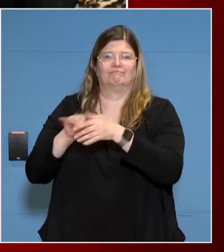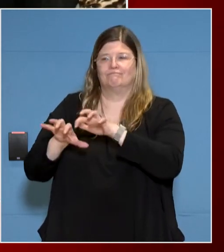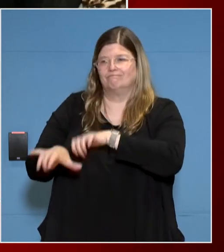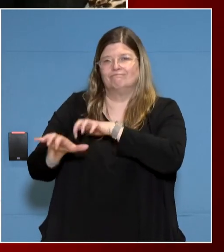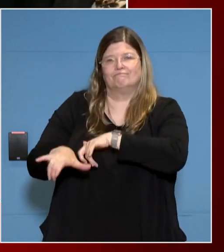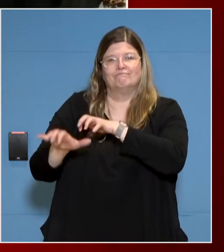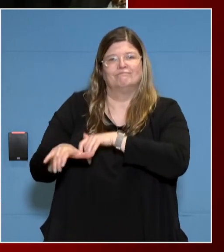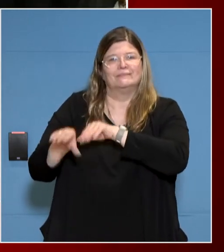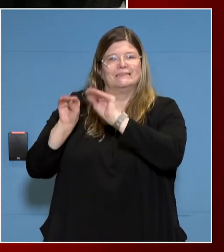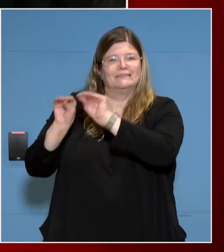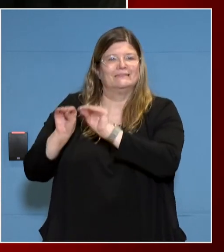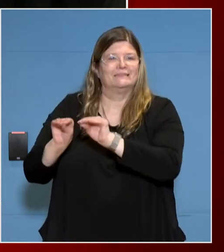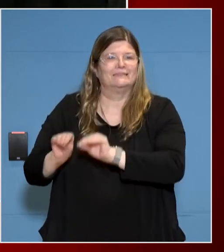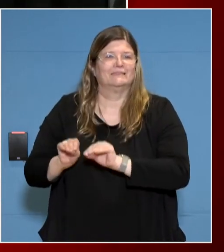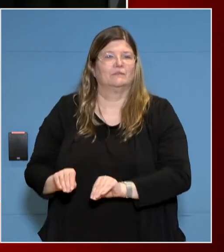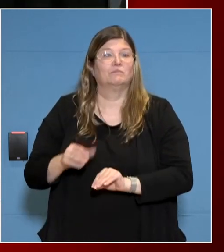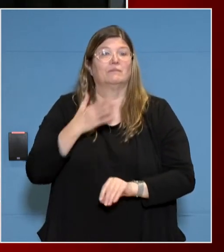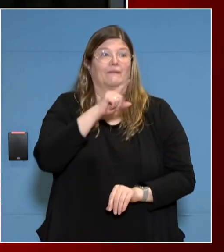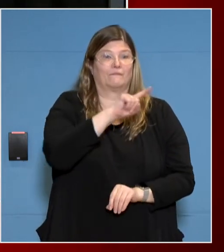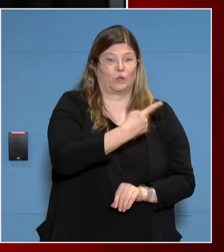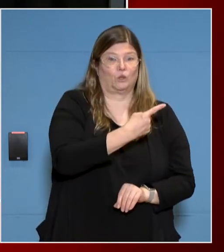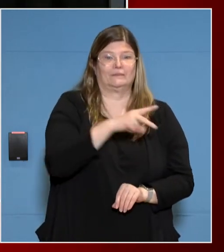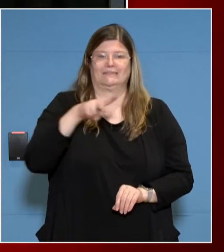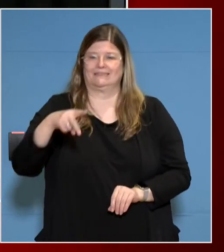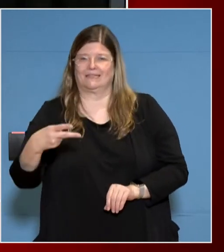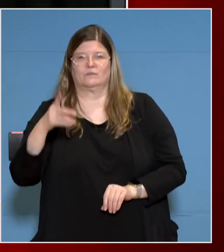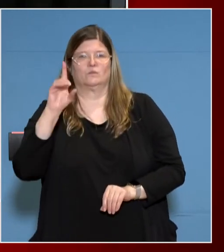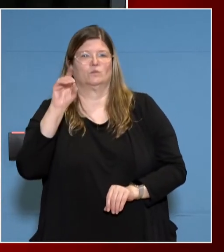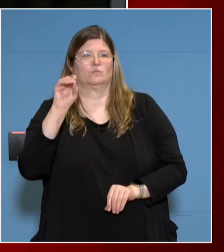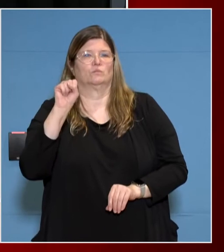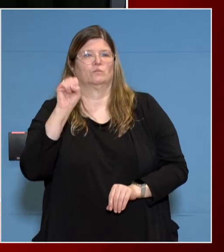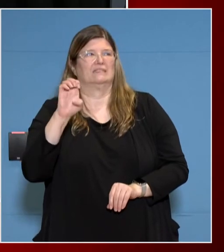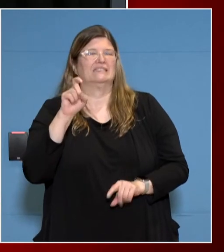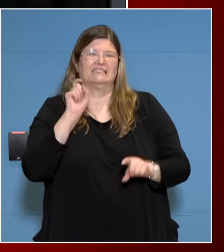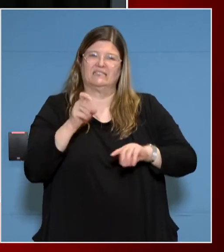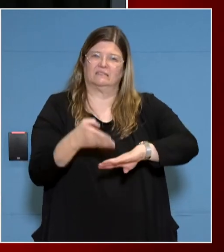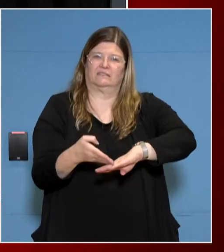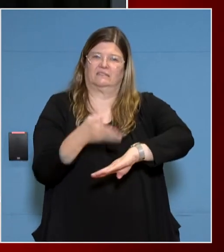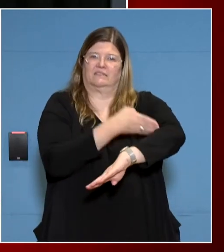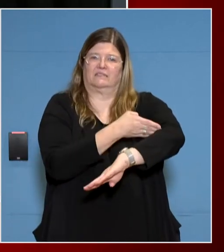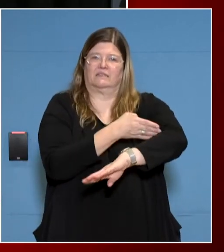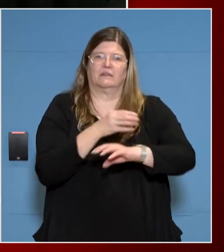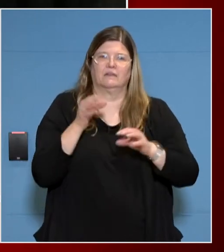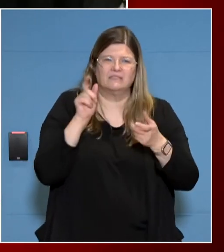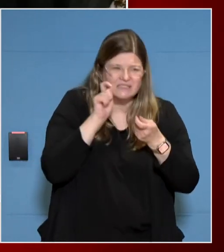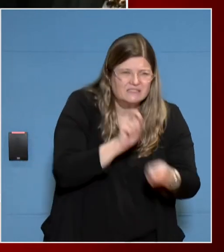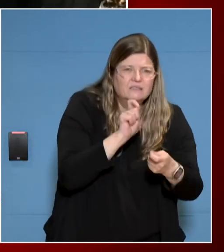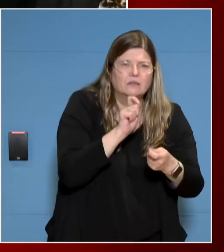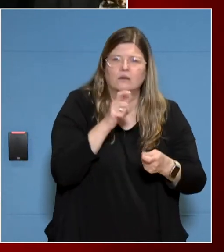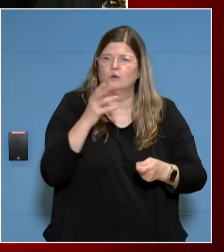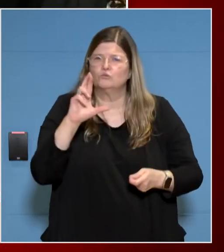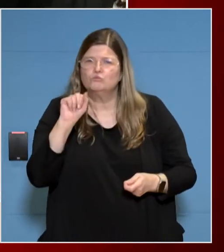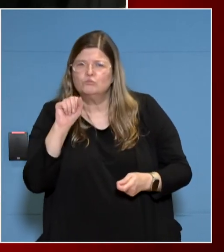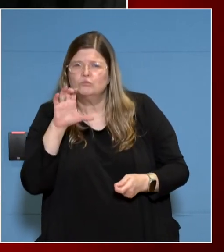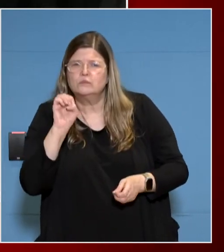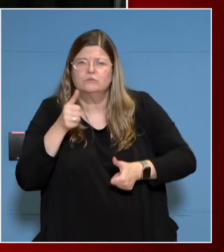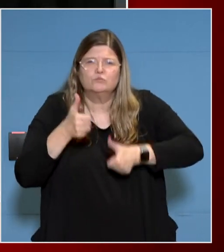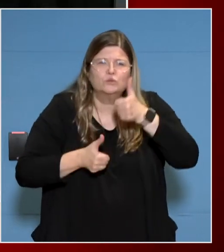do a much better job of accurately completing that field. The second issue around wasted